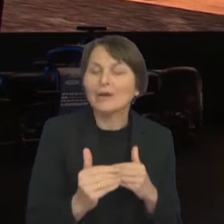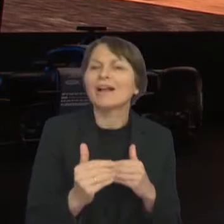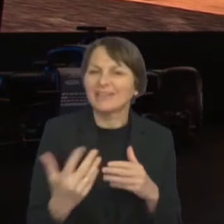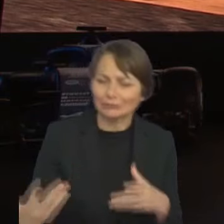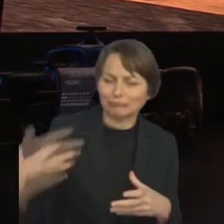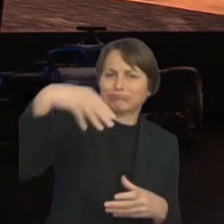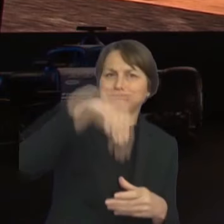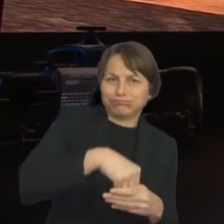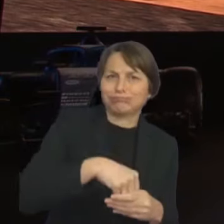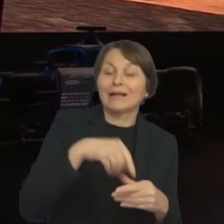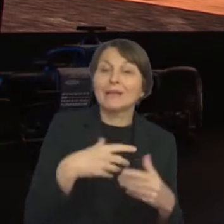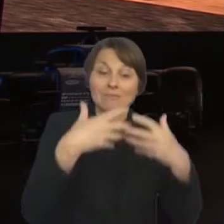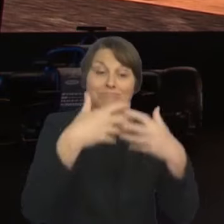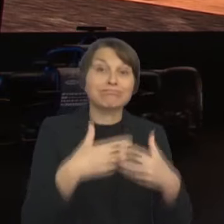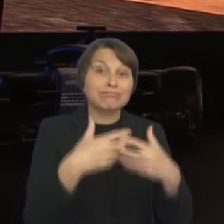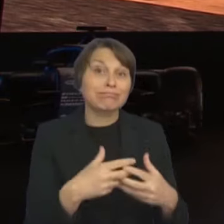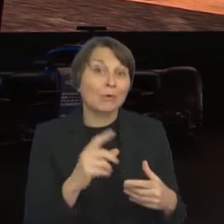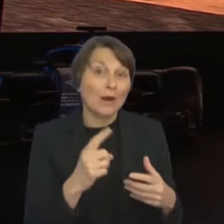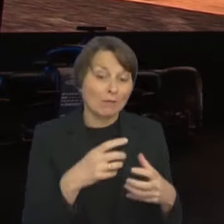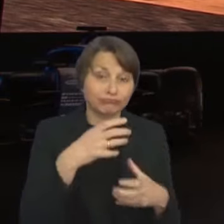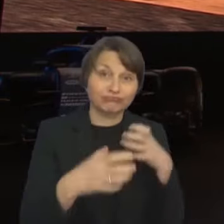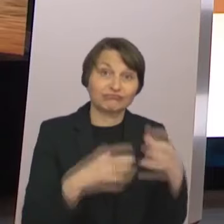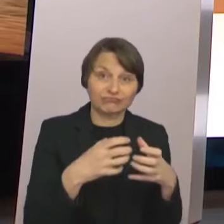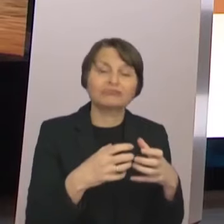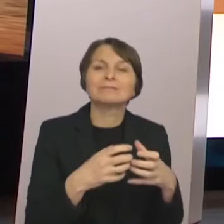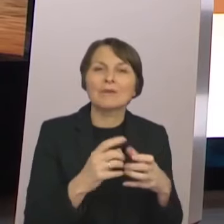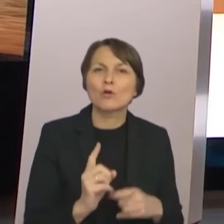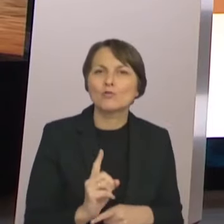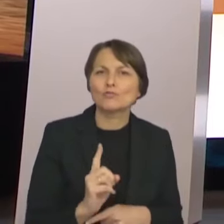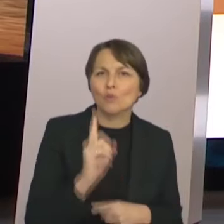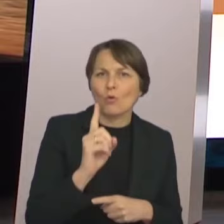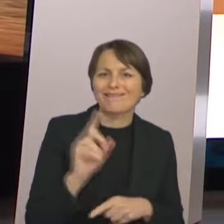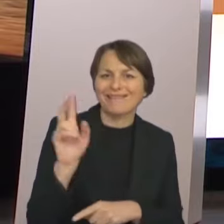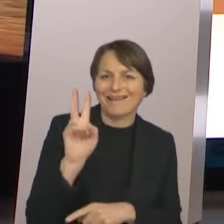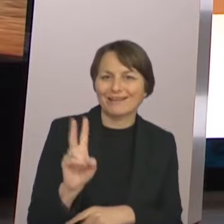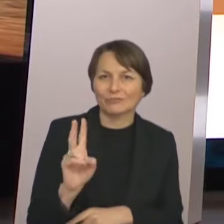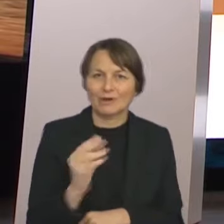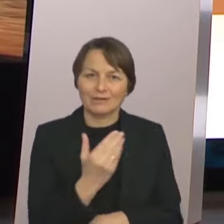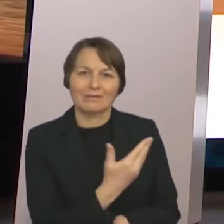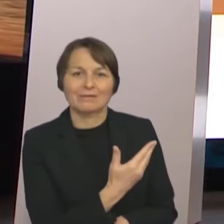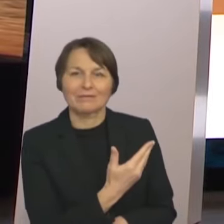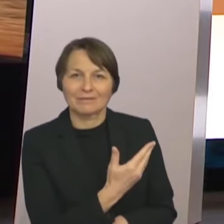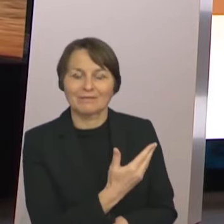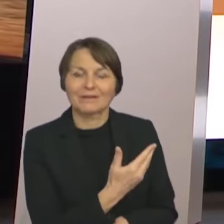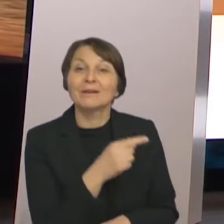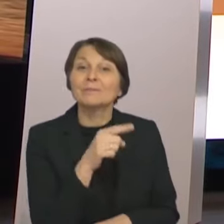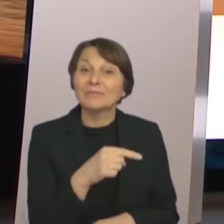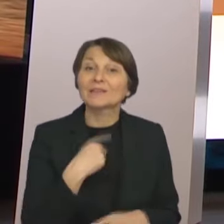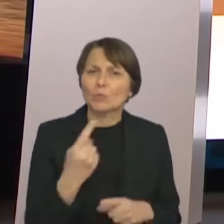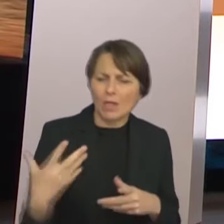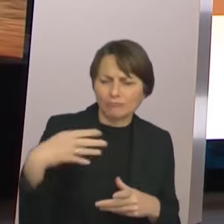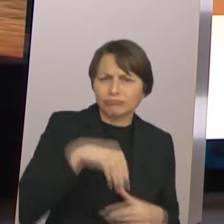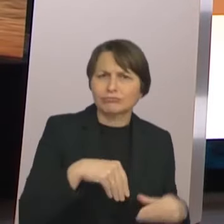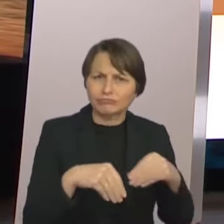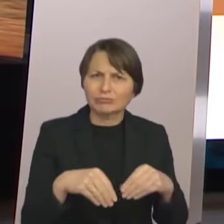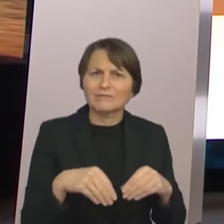going to be manufactured in within the North Electric Pole, and it's going to be in embodying the excellence and the leadership of the group